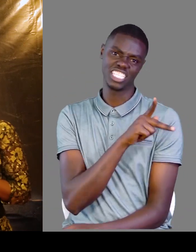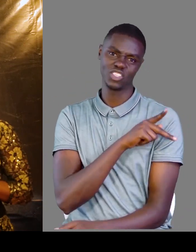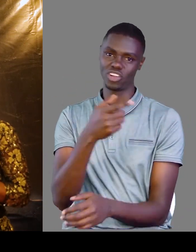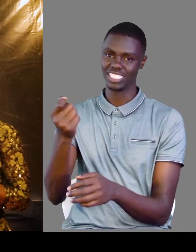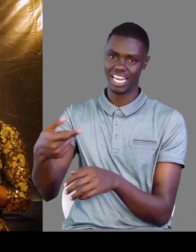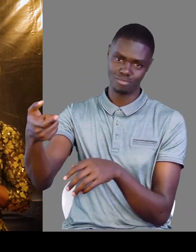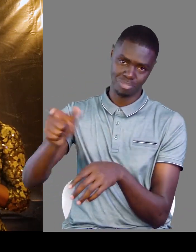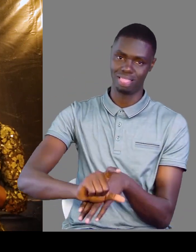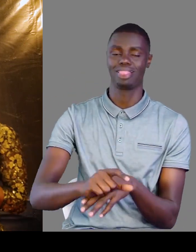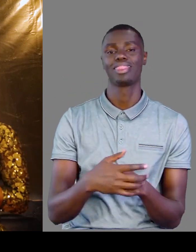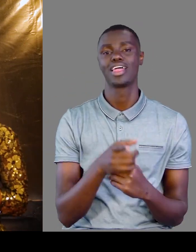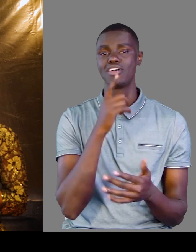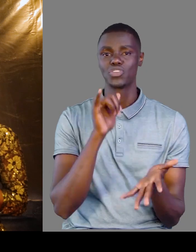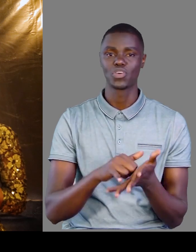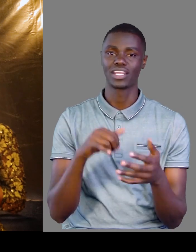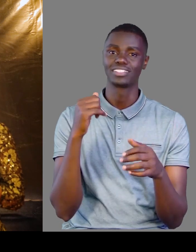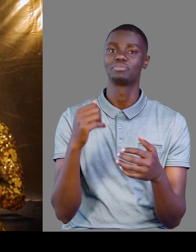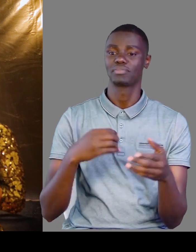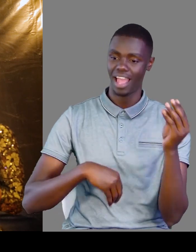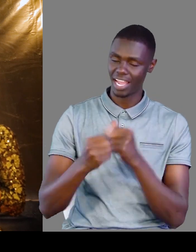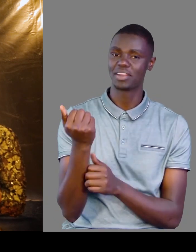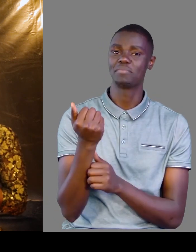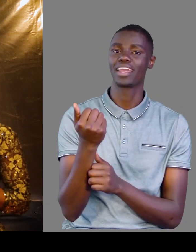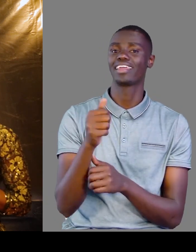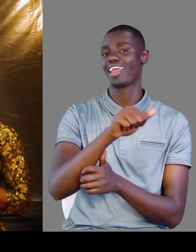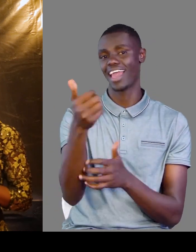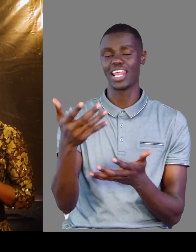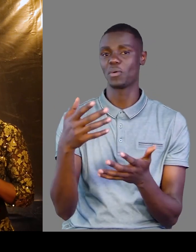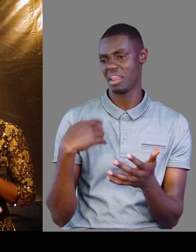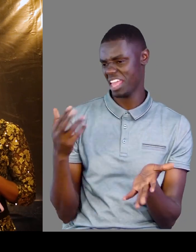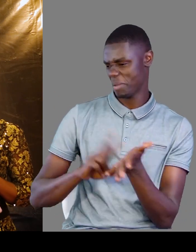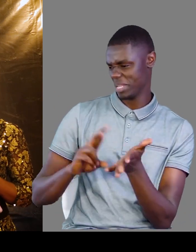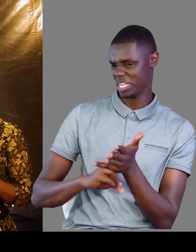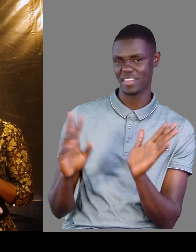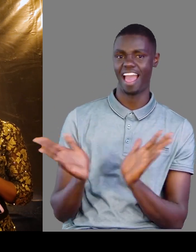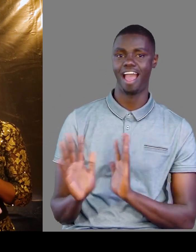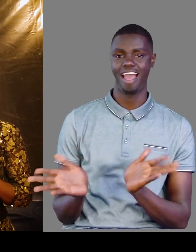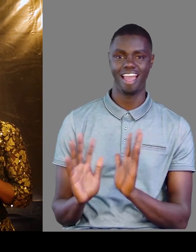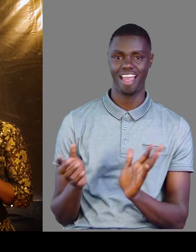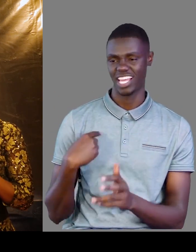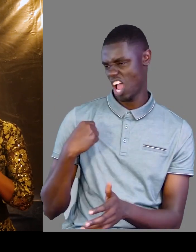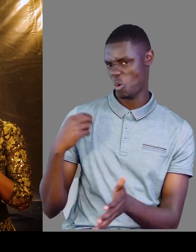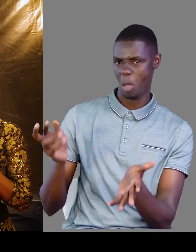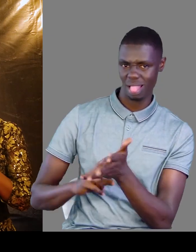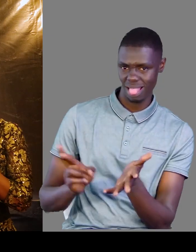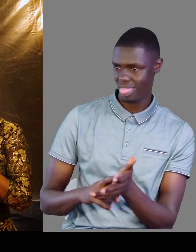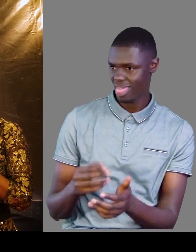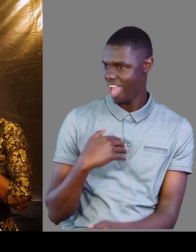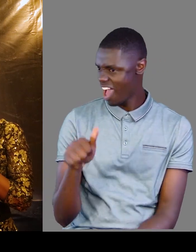mshahara. Zaweze kunini. Anunue nyingine kama hii asirudie hii. Hakuna moja ni wana hope. Kuna nyingine ama ni